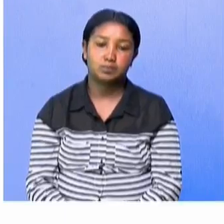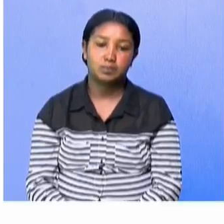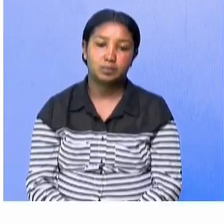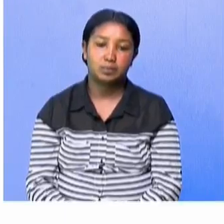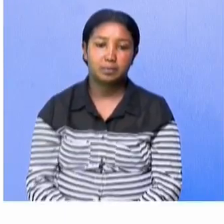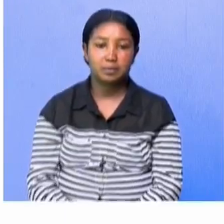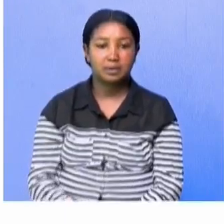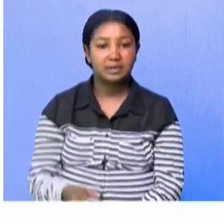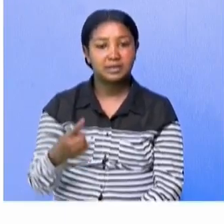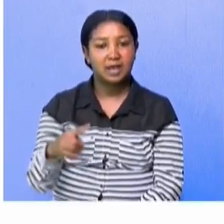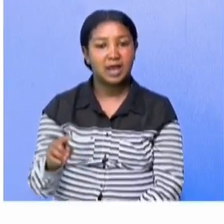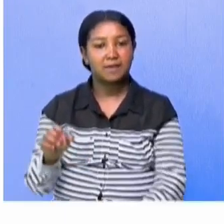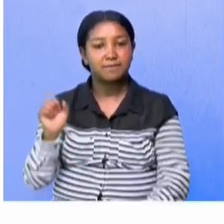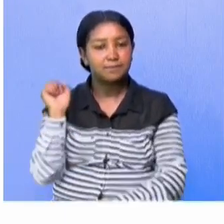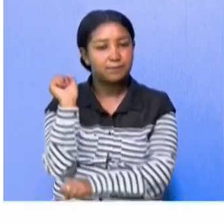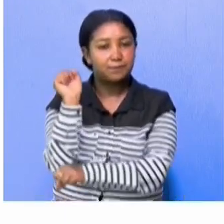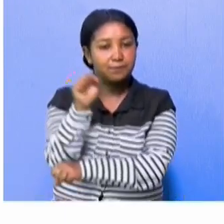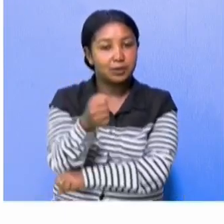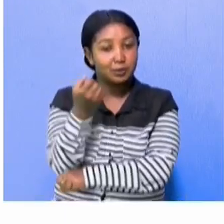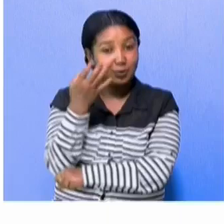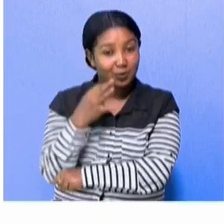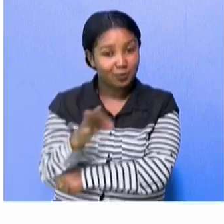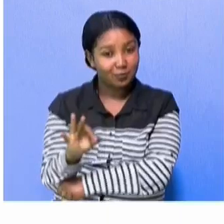victory of